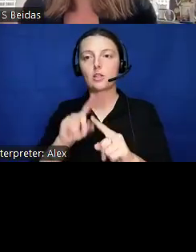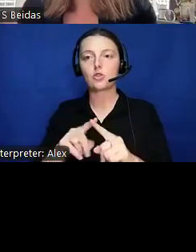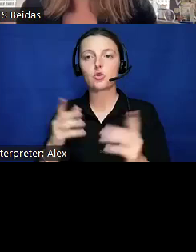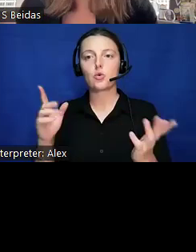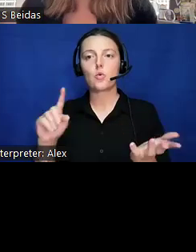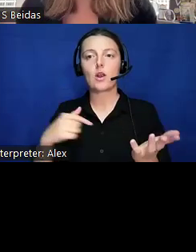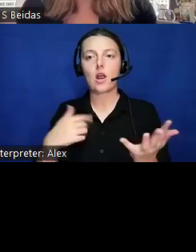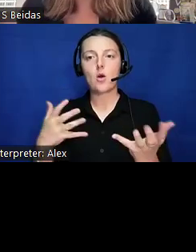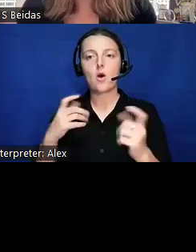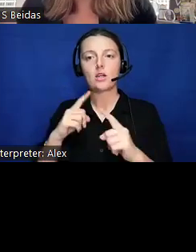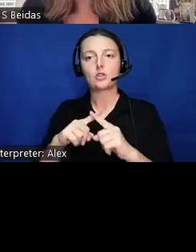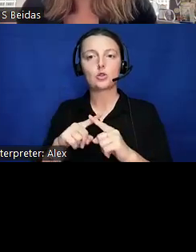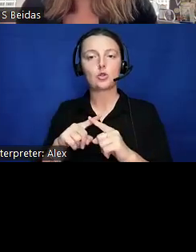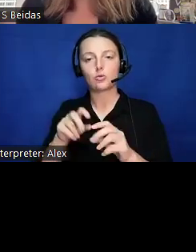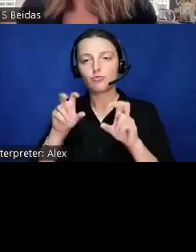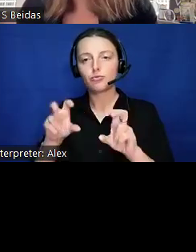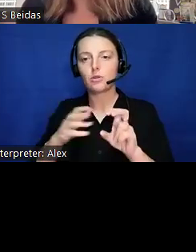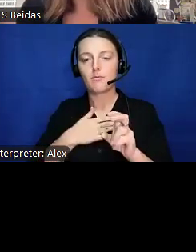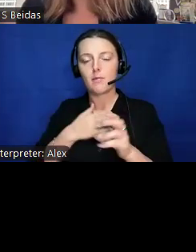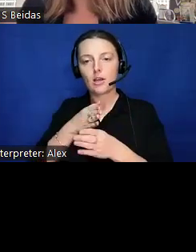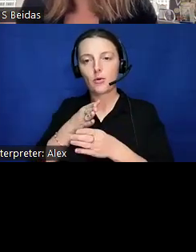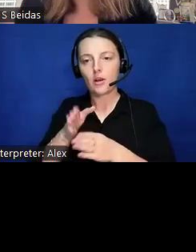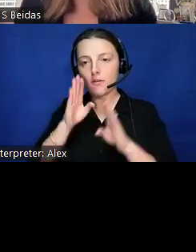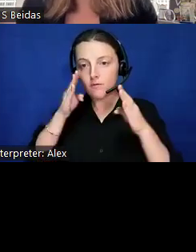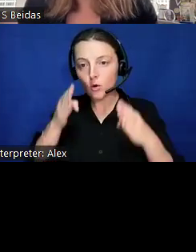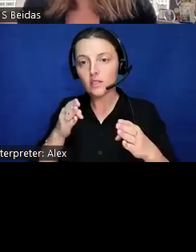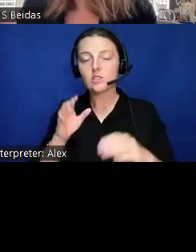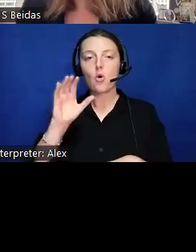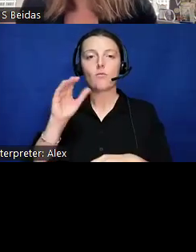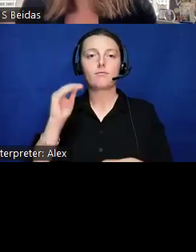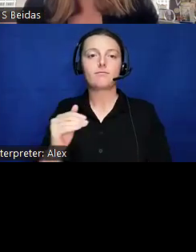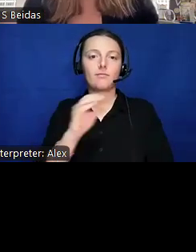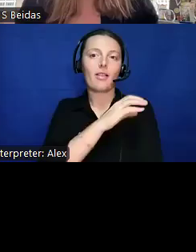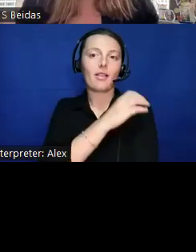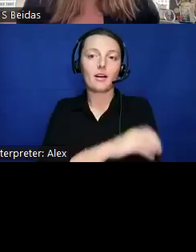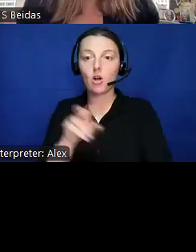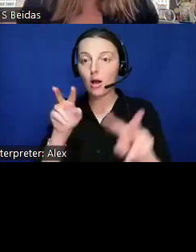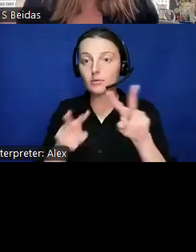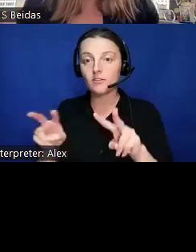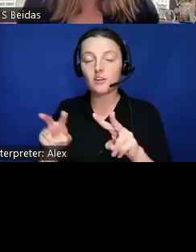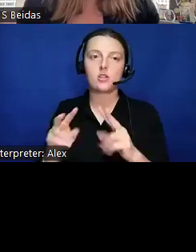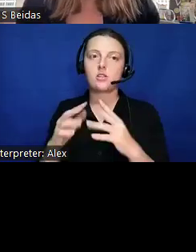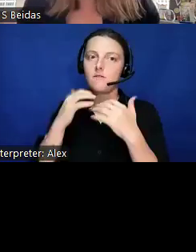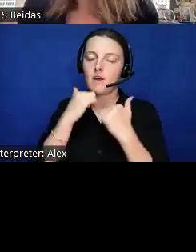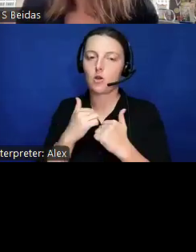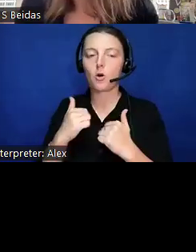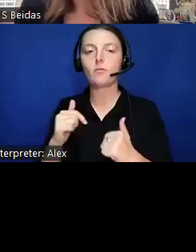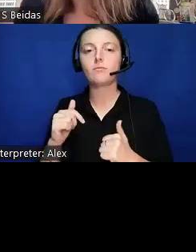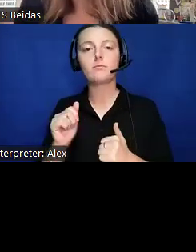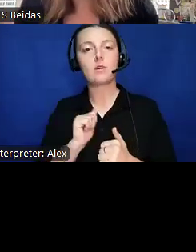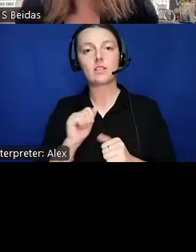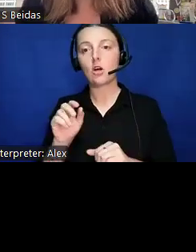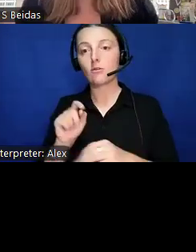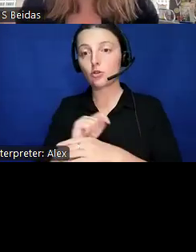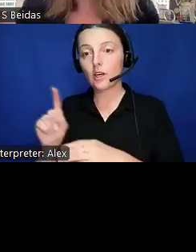I wanted to spend my career focusing. So those clinical observations are so valuable. I trained in a